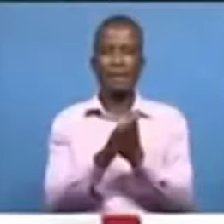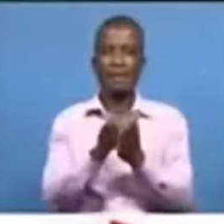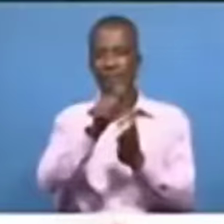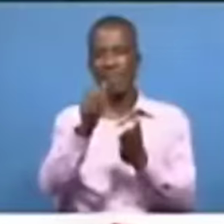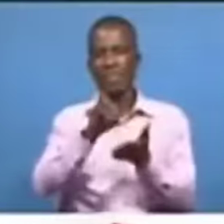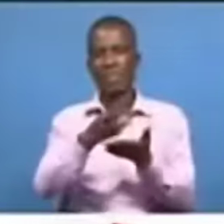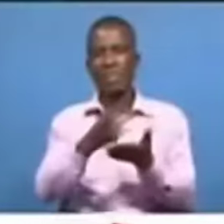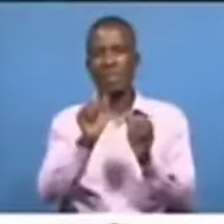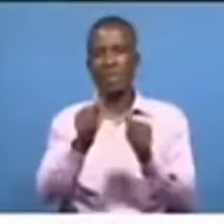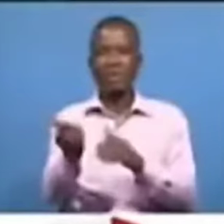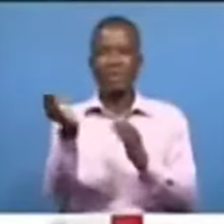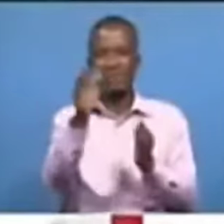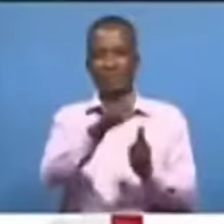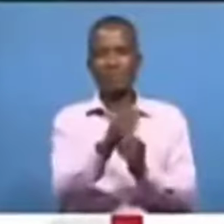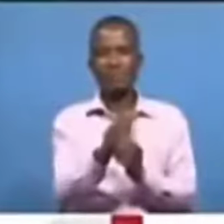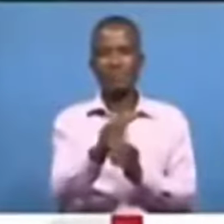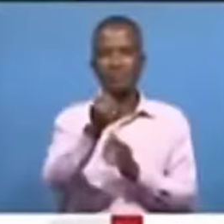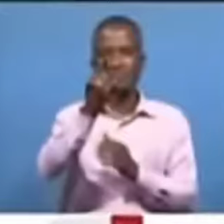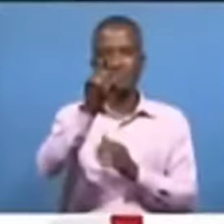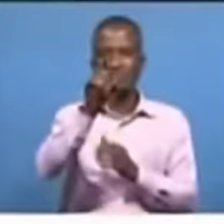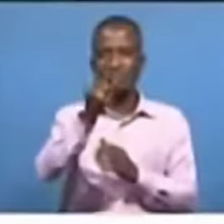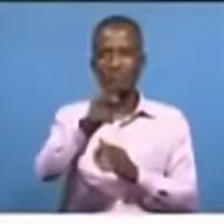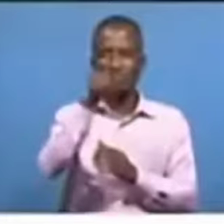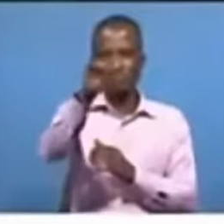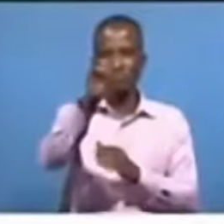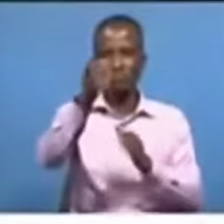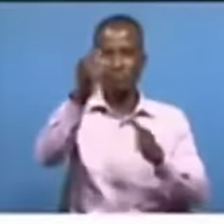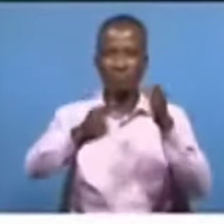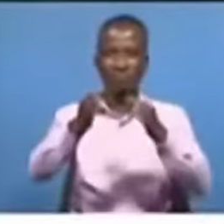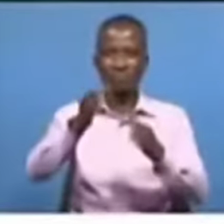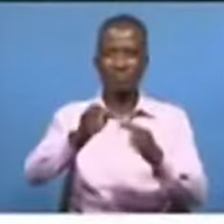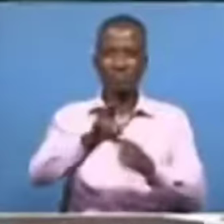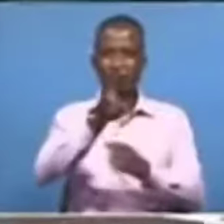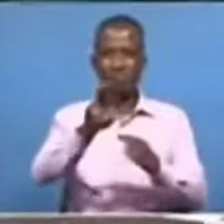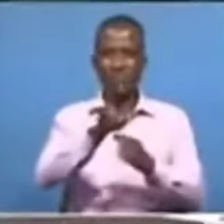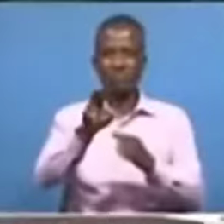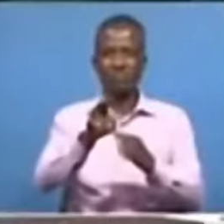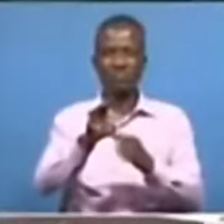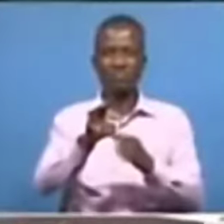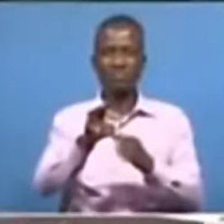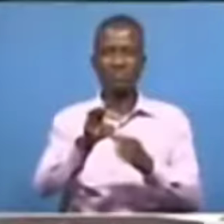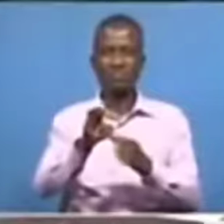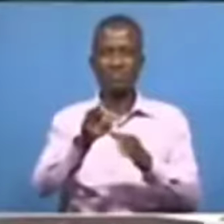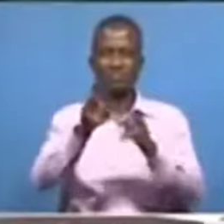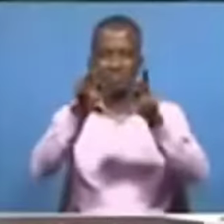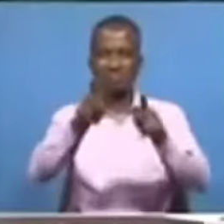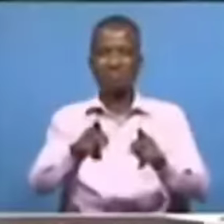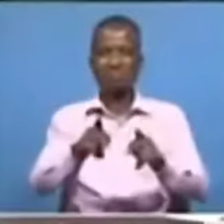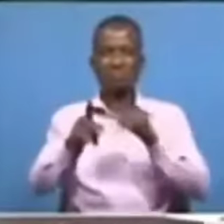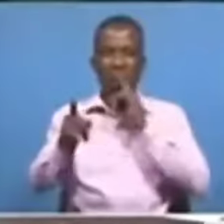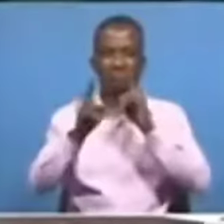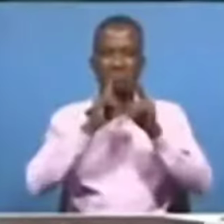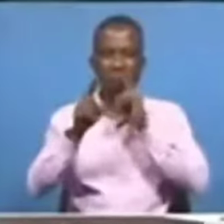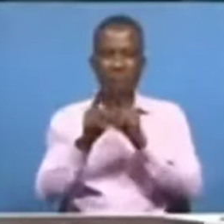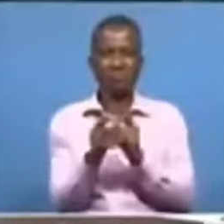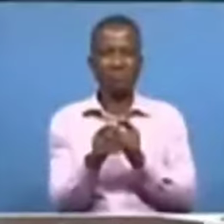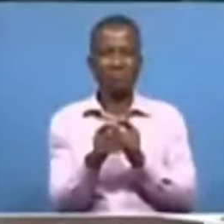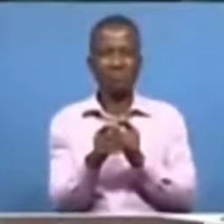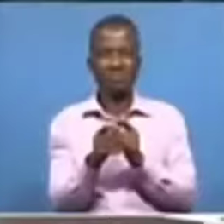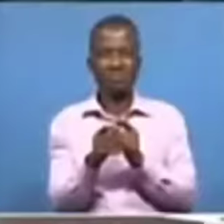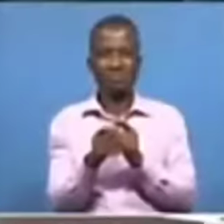adverse witness, and counsel can then apply to the court to treat the testimony of that witness as that of